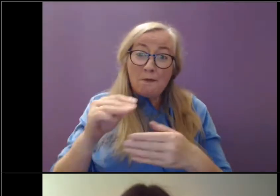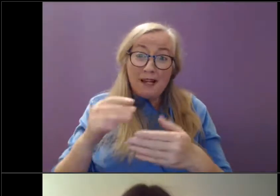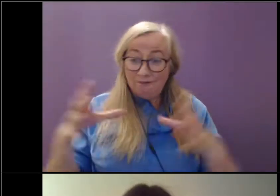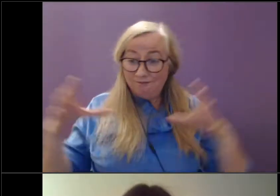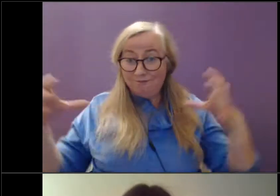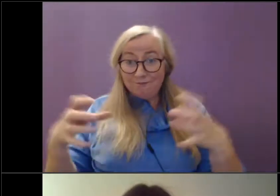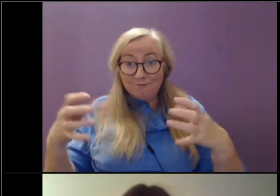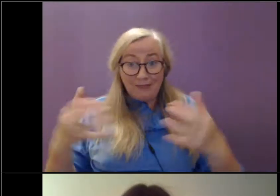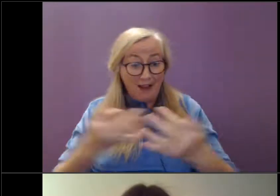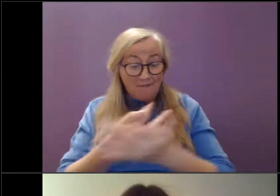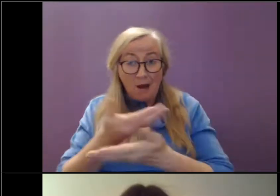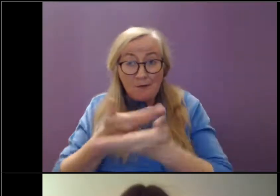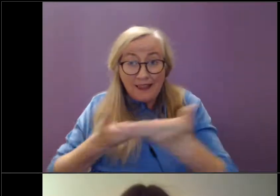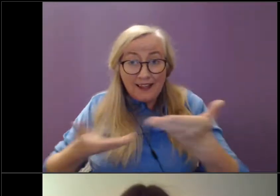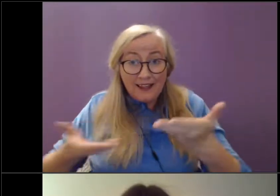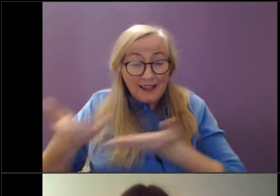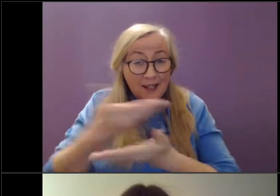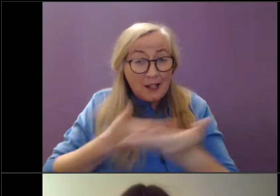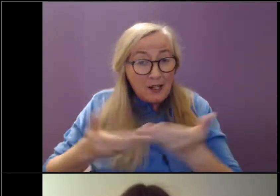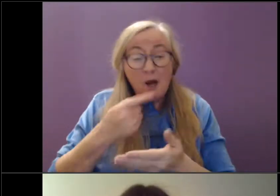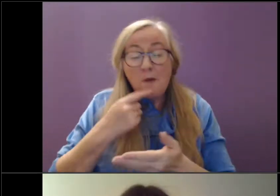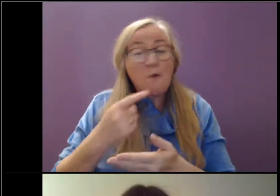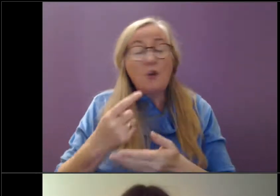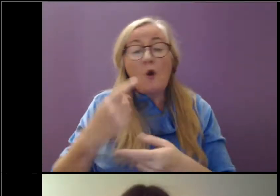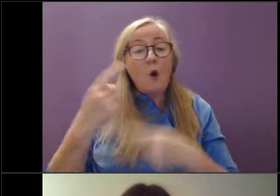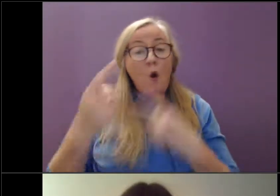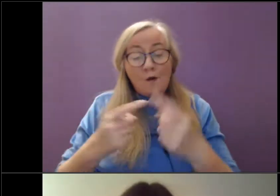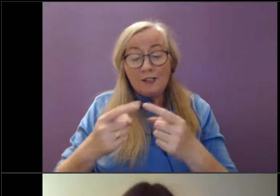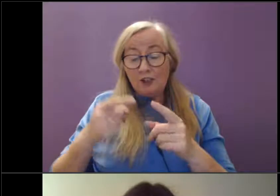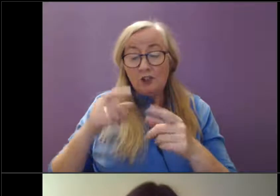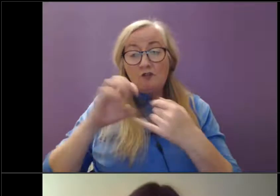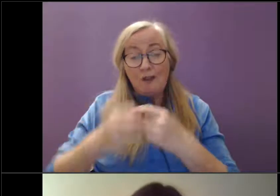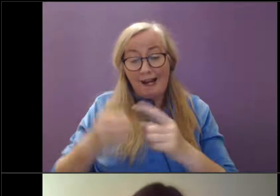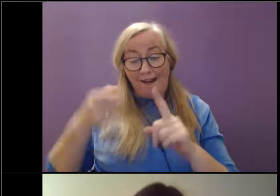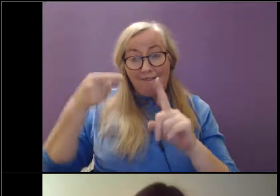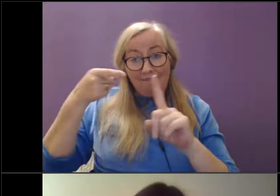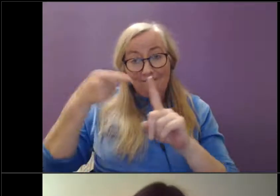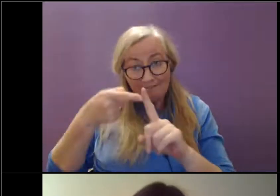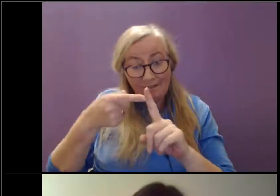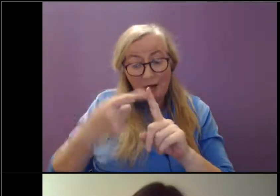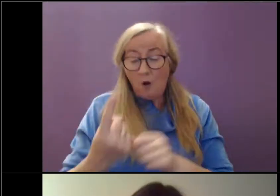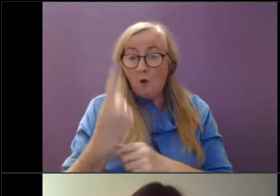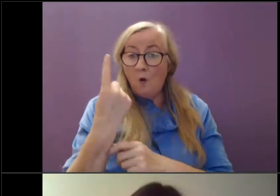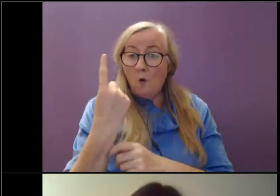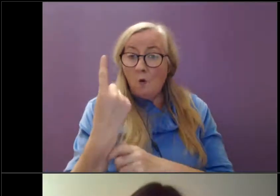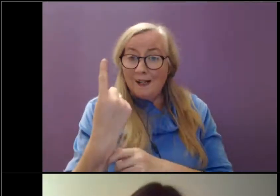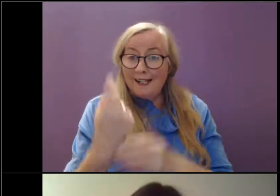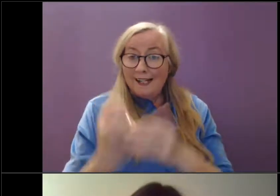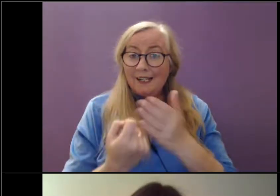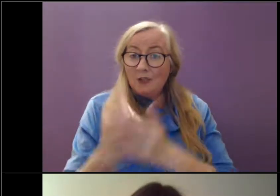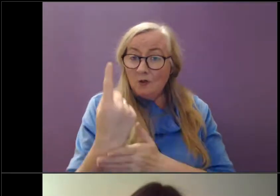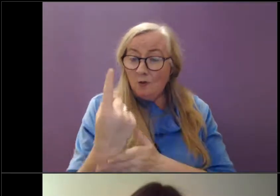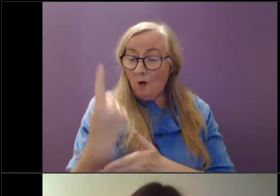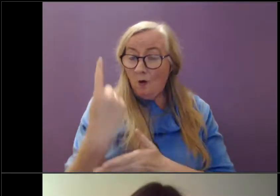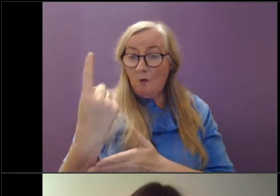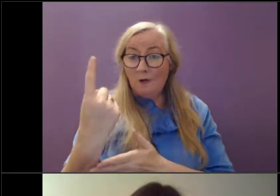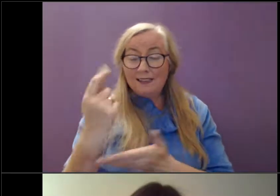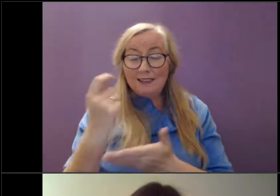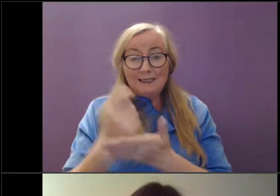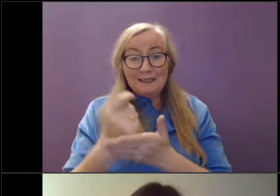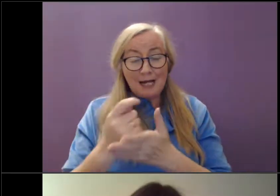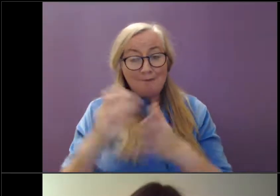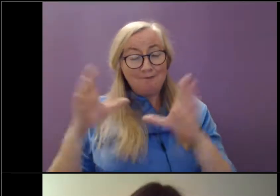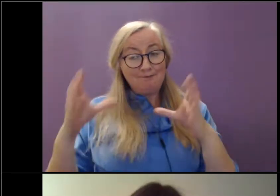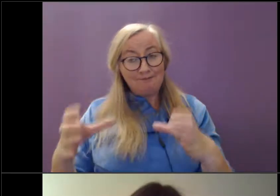but that the single issue is, and explaining that from your perspective as to why you might want to deal with and